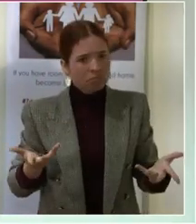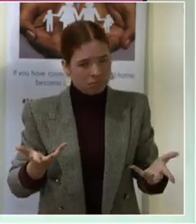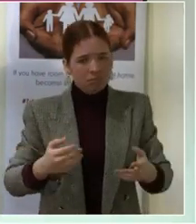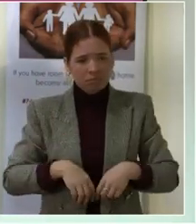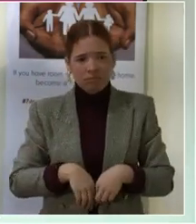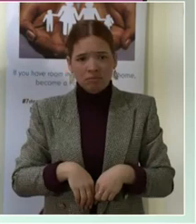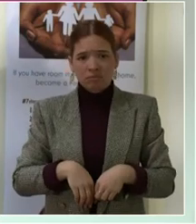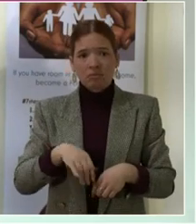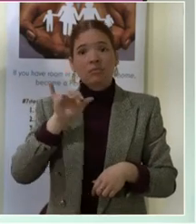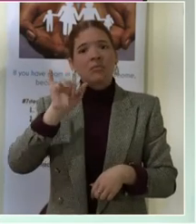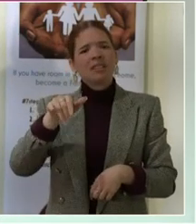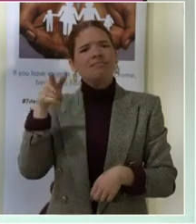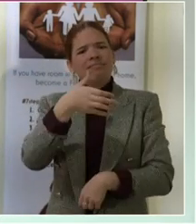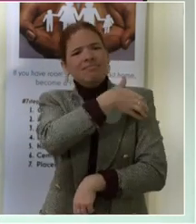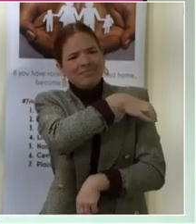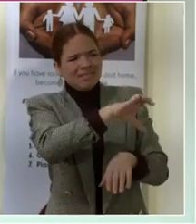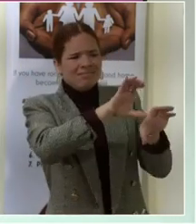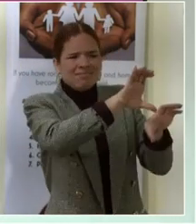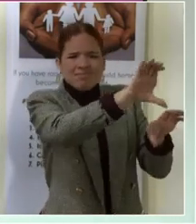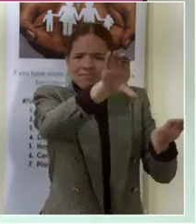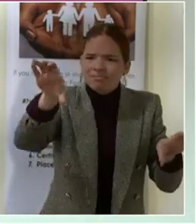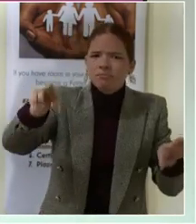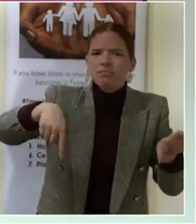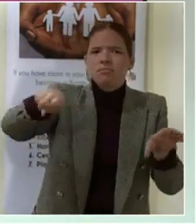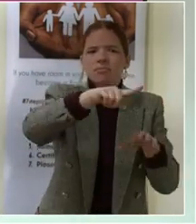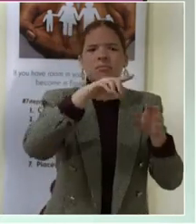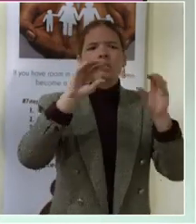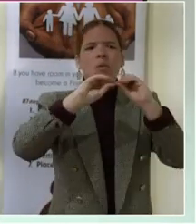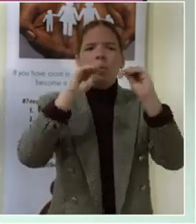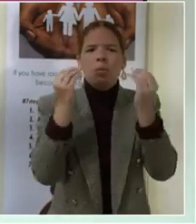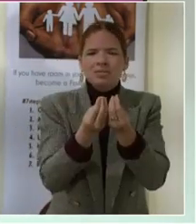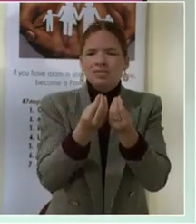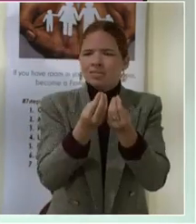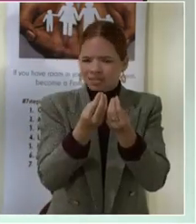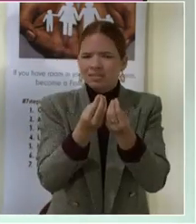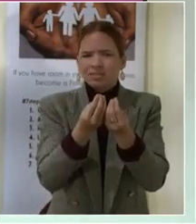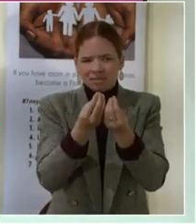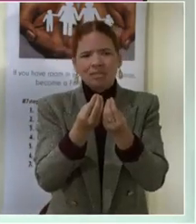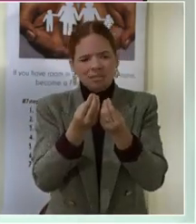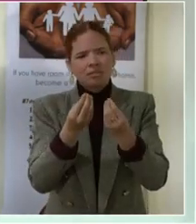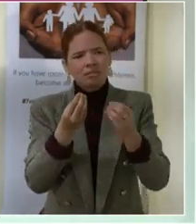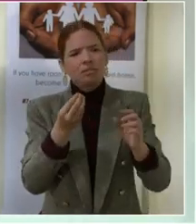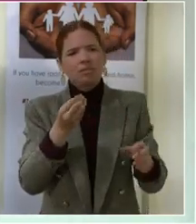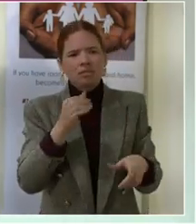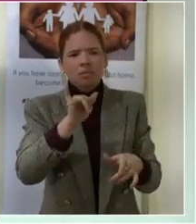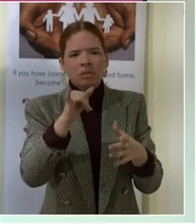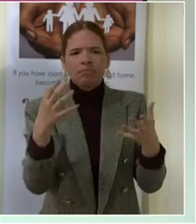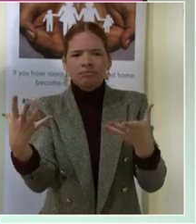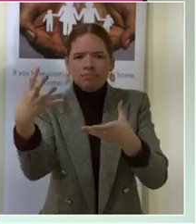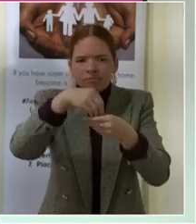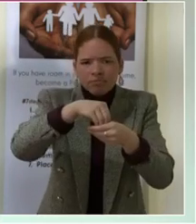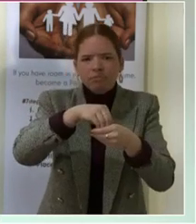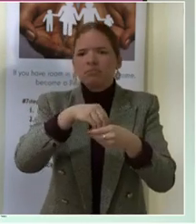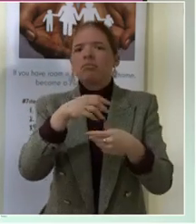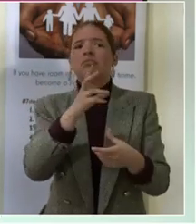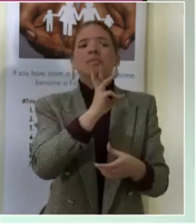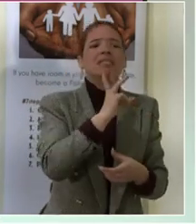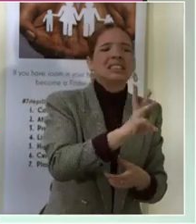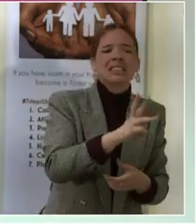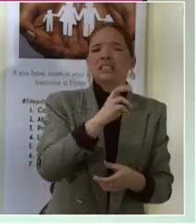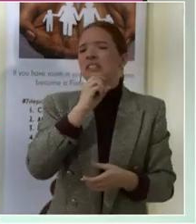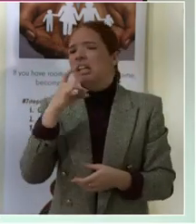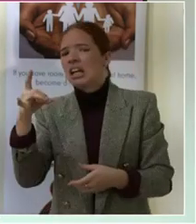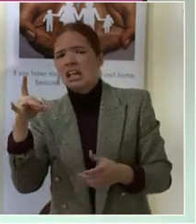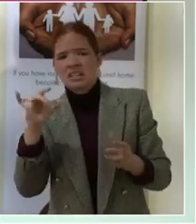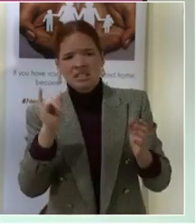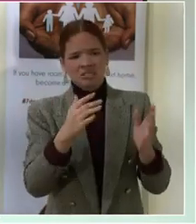empower community-based organizations to engage our youth ages 6 through 18 through grants with the emphasis on young